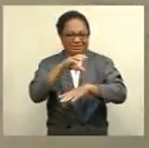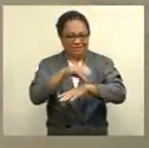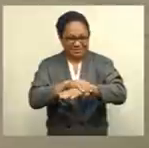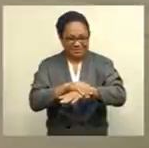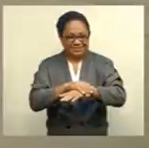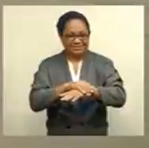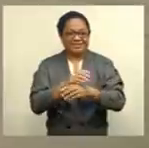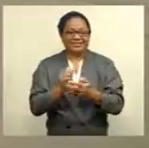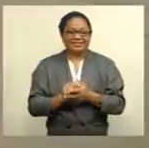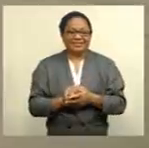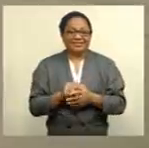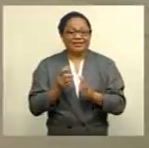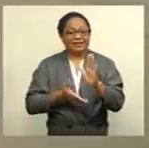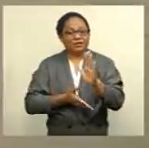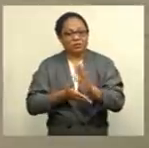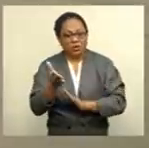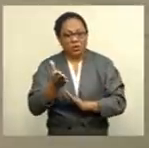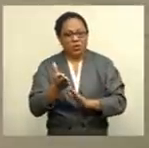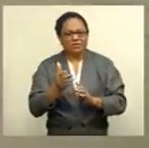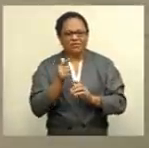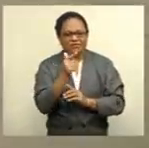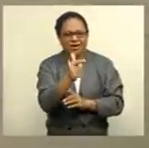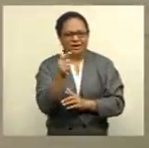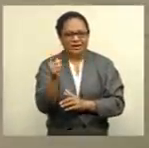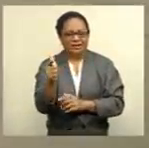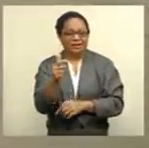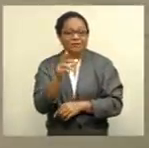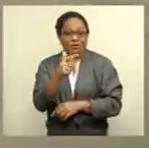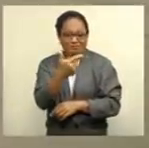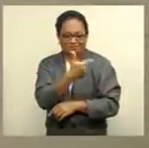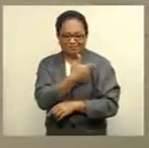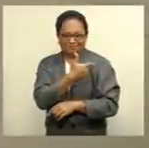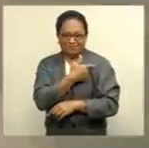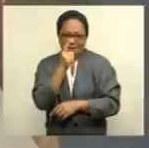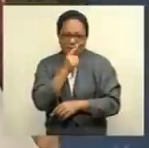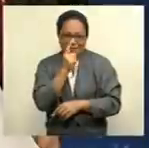are going far and beyond to vaccinate all eligible Fijians.